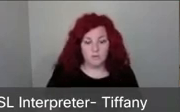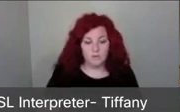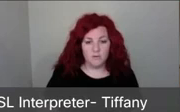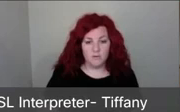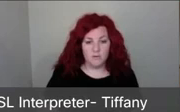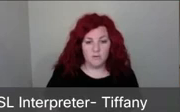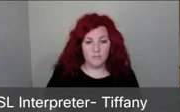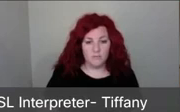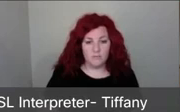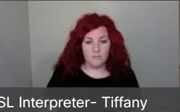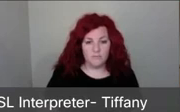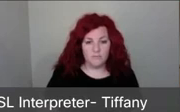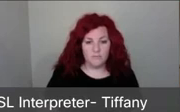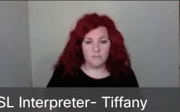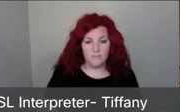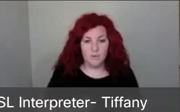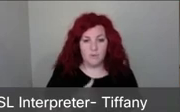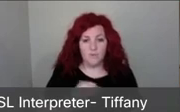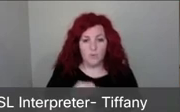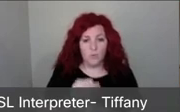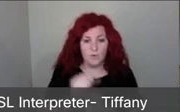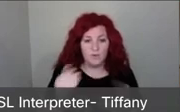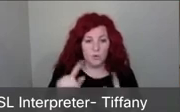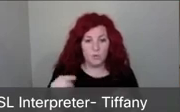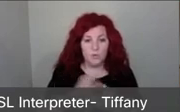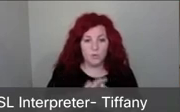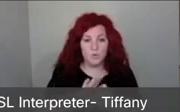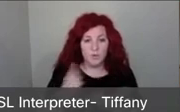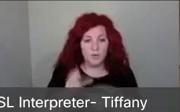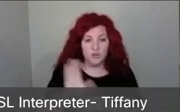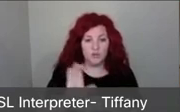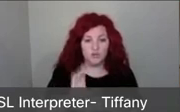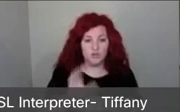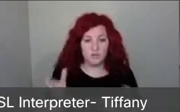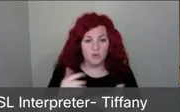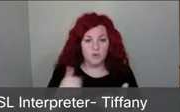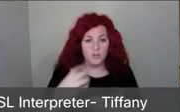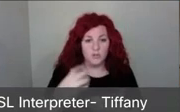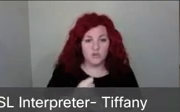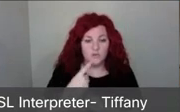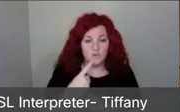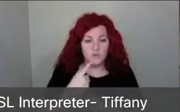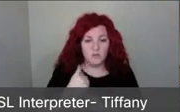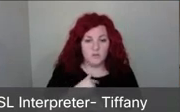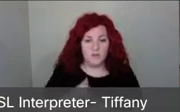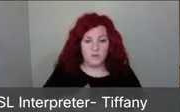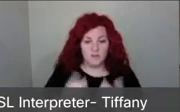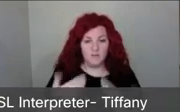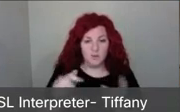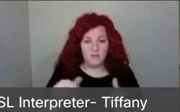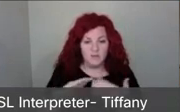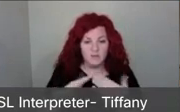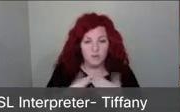We have worked here, we have went to school here, and we have went to church here. We deserve to say that we have lived here in our